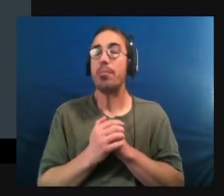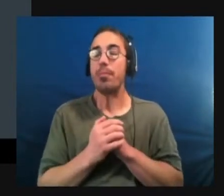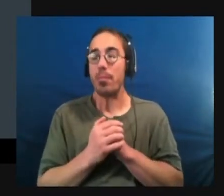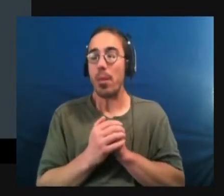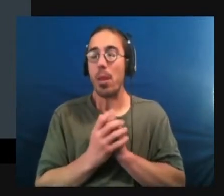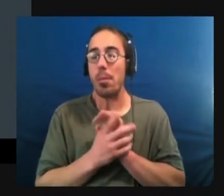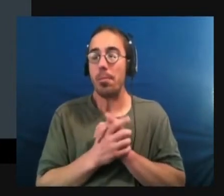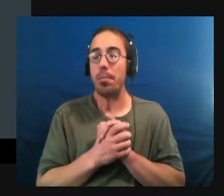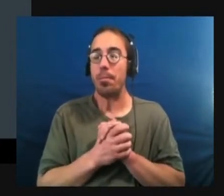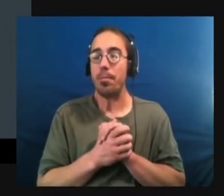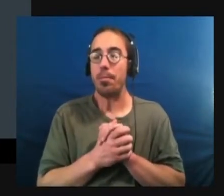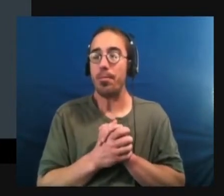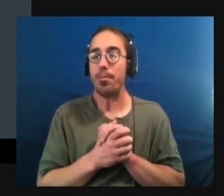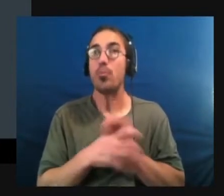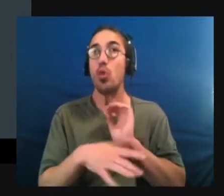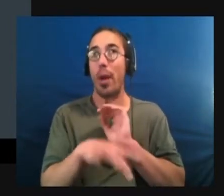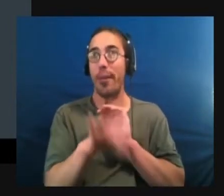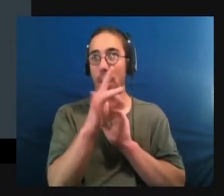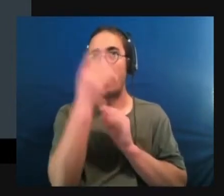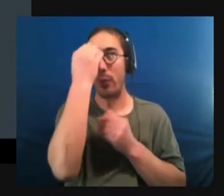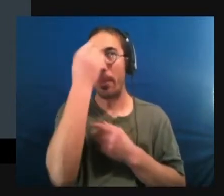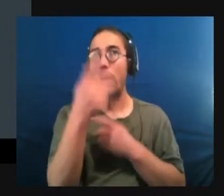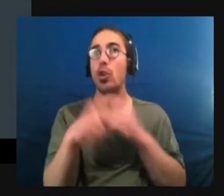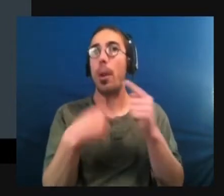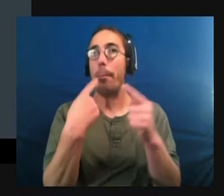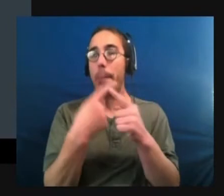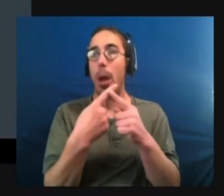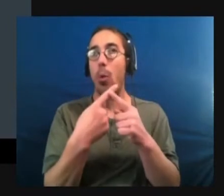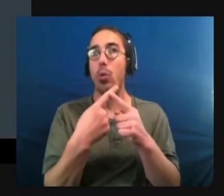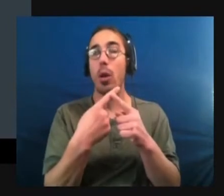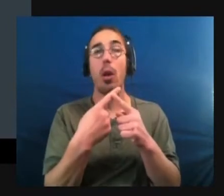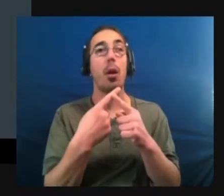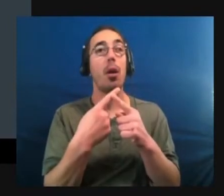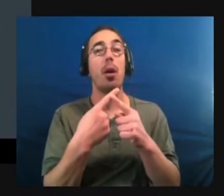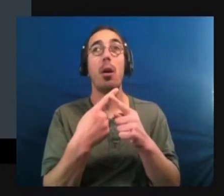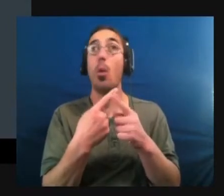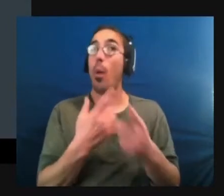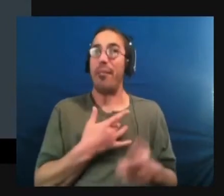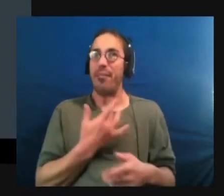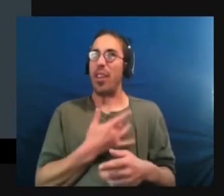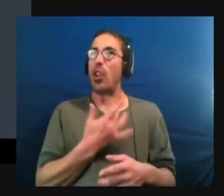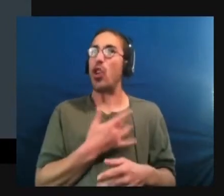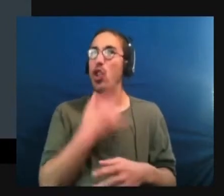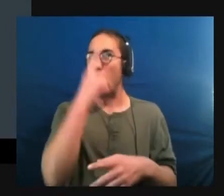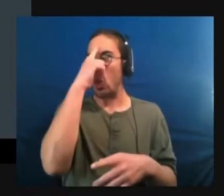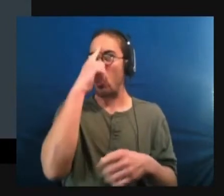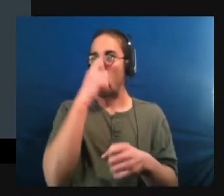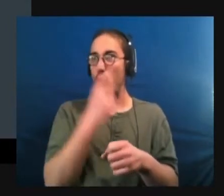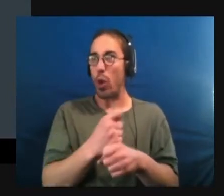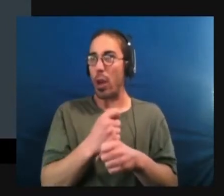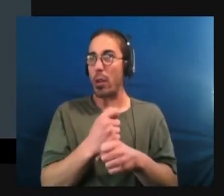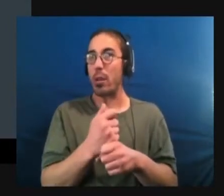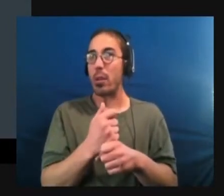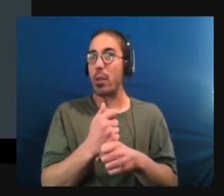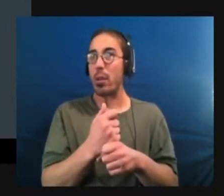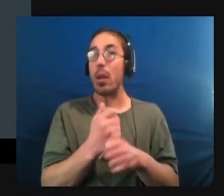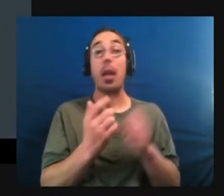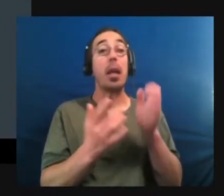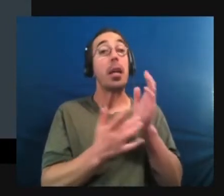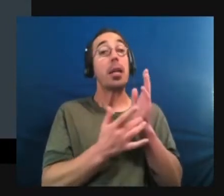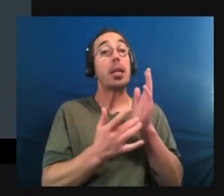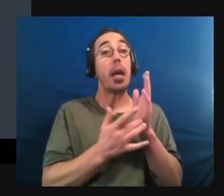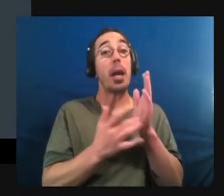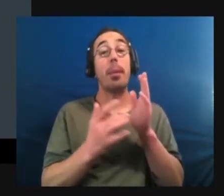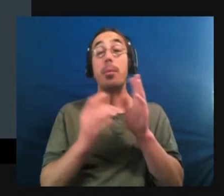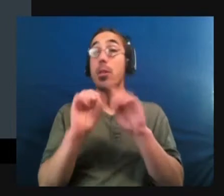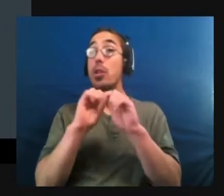data. I have a trust that things have advanced from the 1950s and